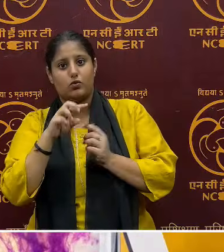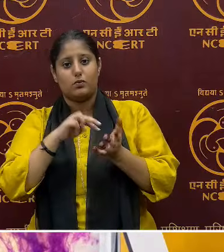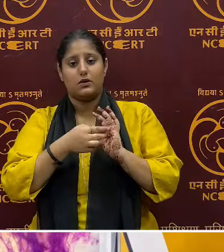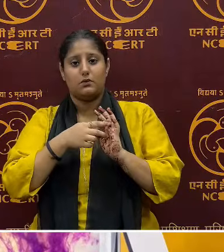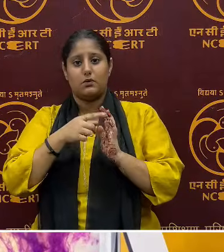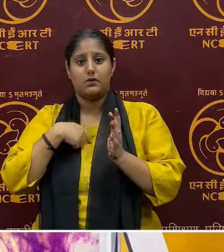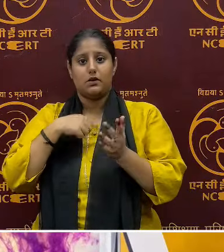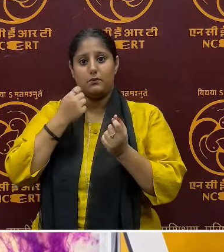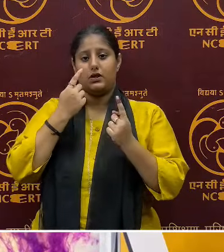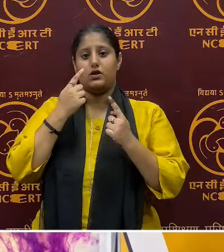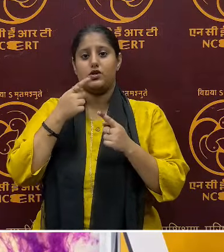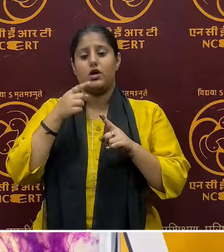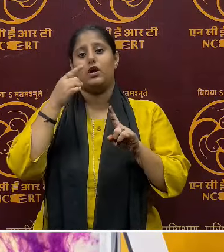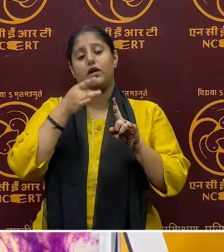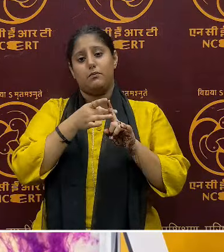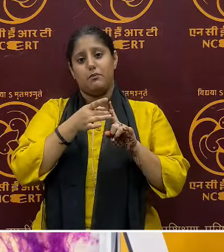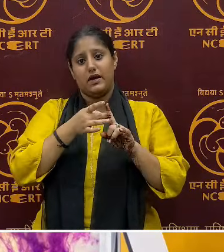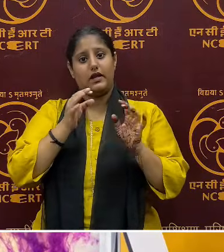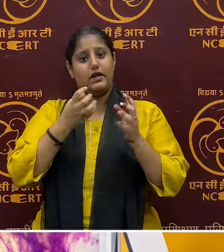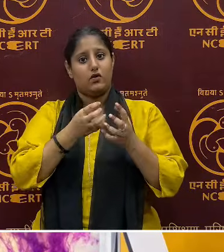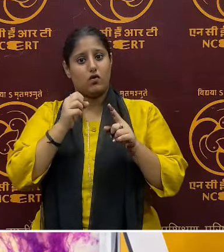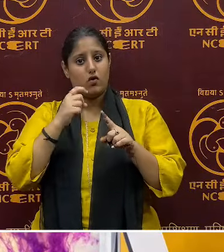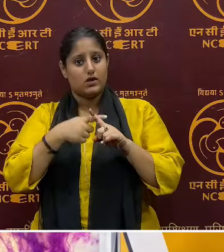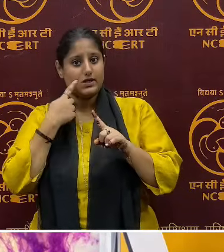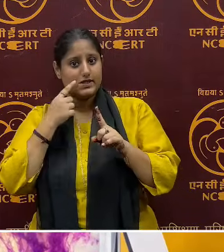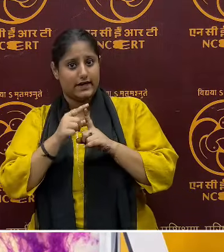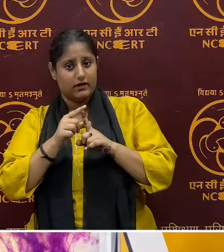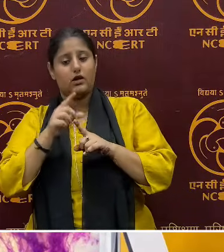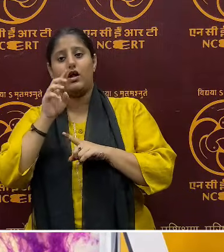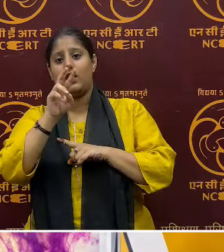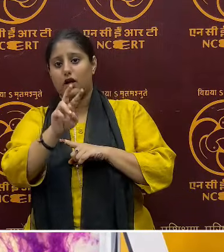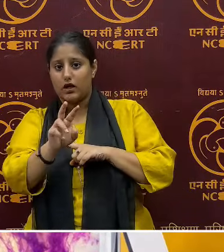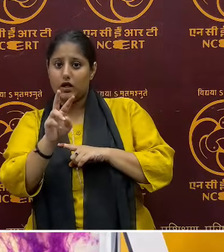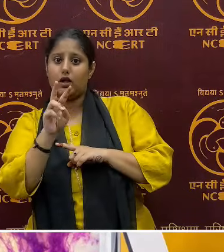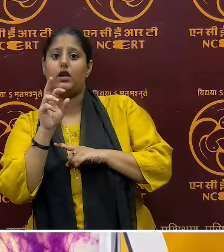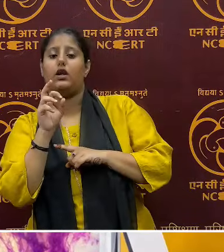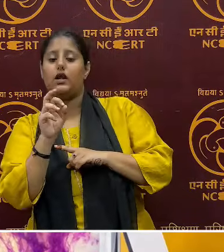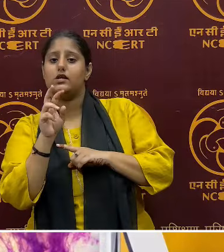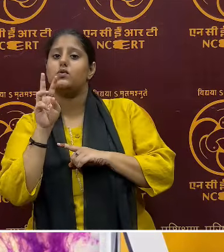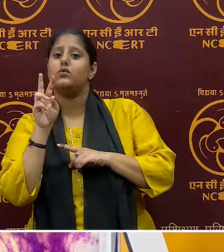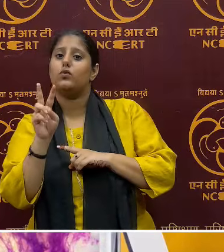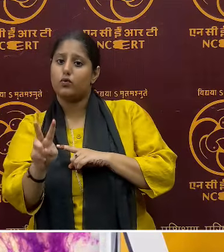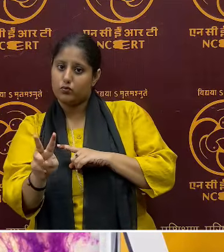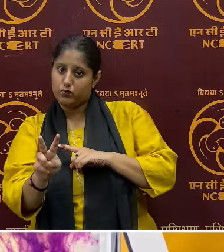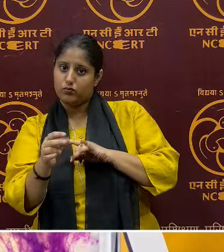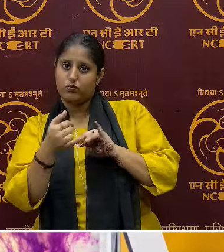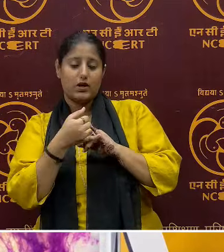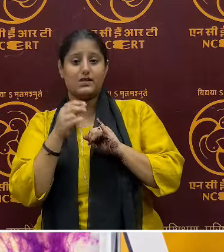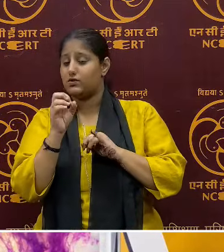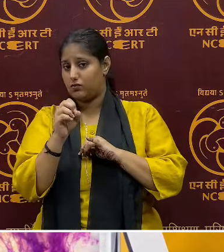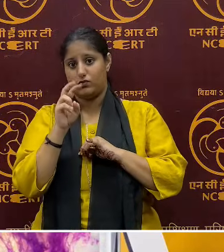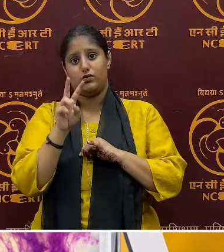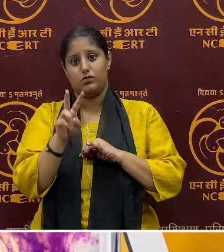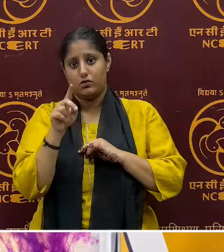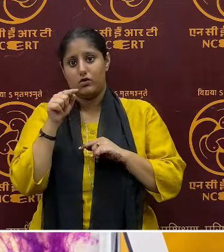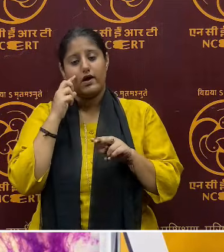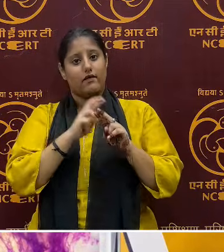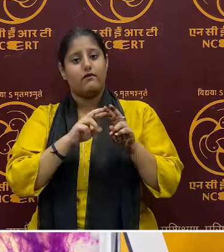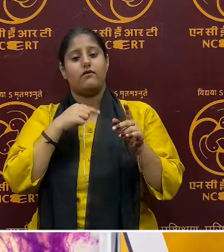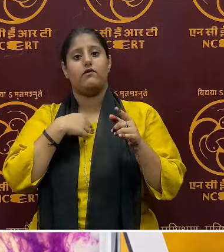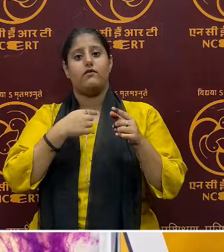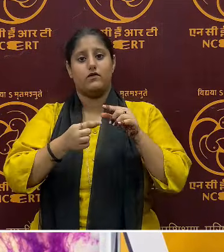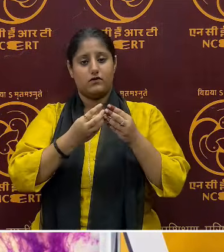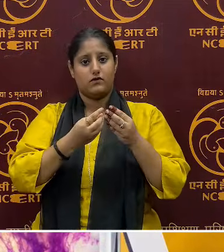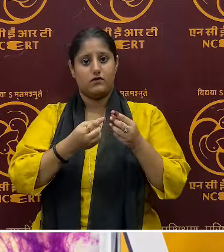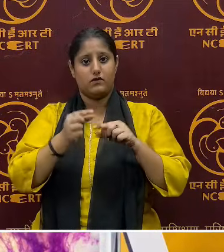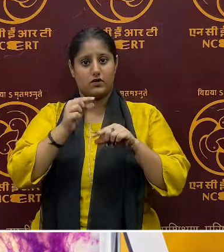the non-metallic oxide, which is SO2, is acidic in nature. When if the solution is